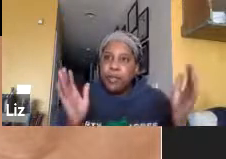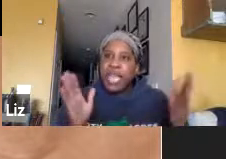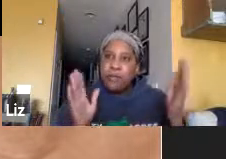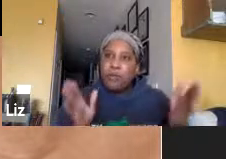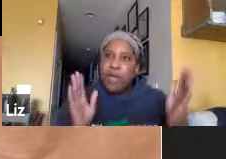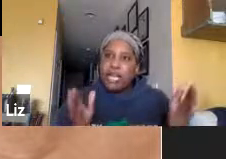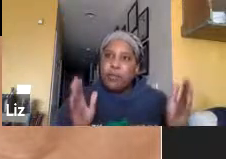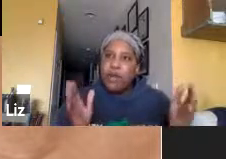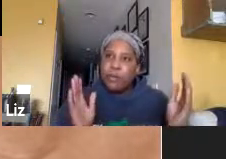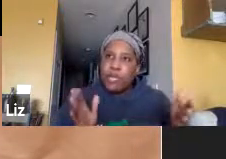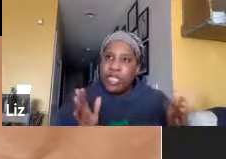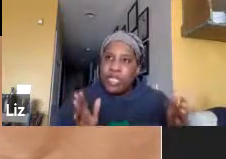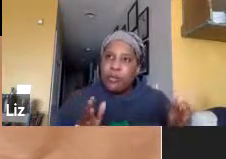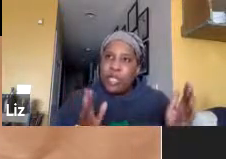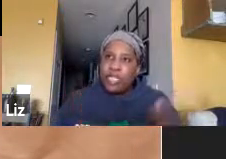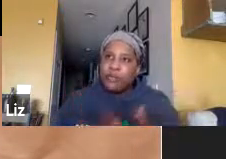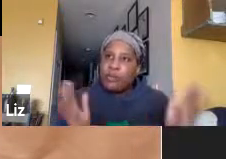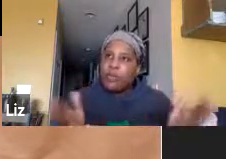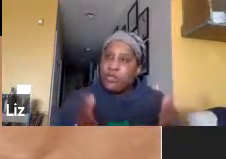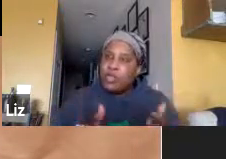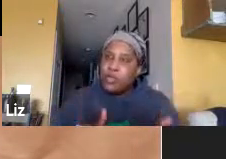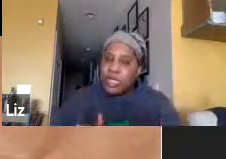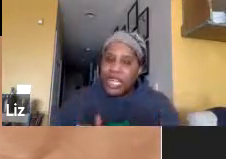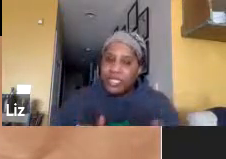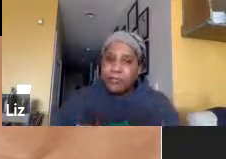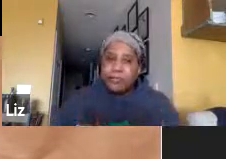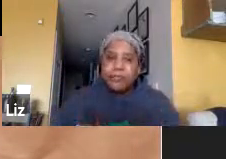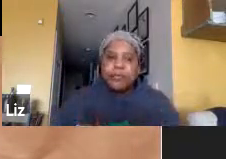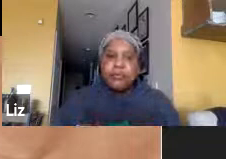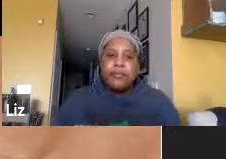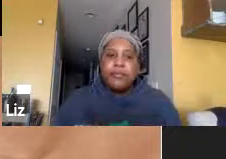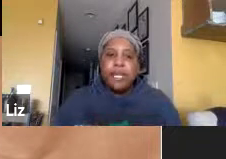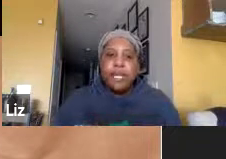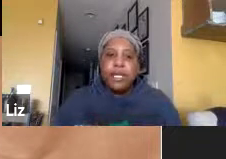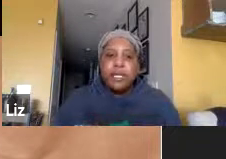power, packing more buying power per inch because people live closer together.